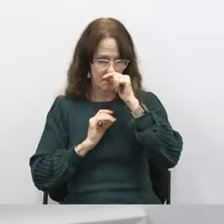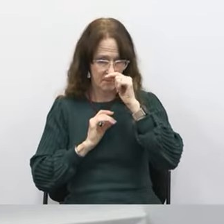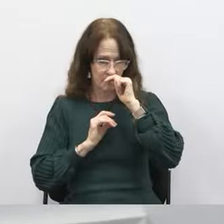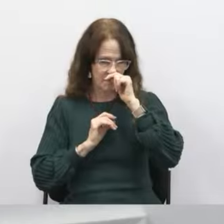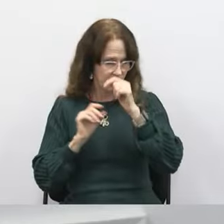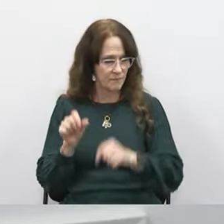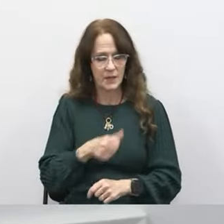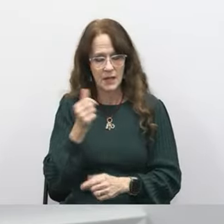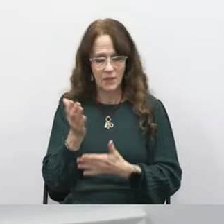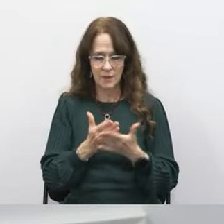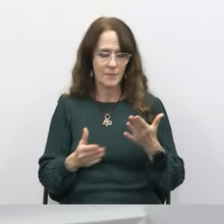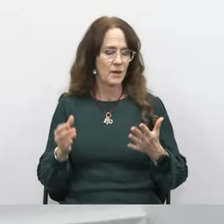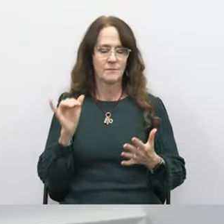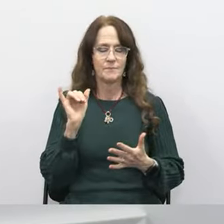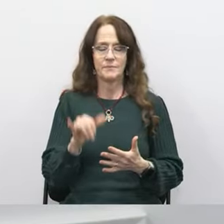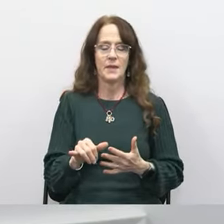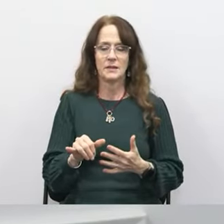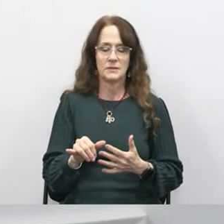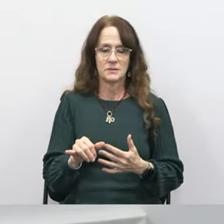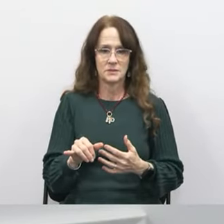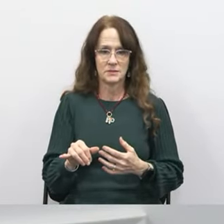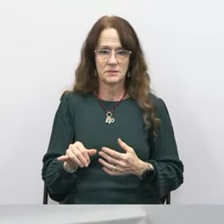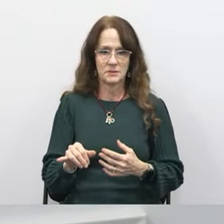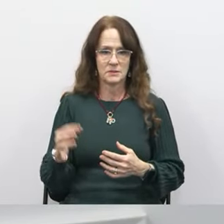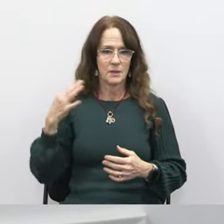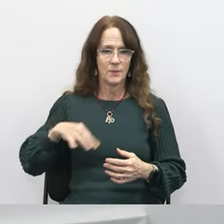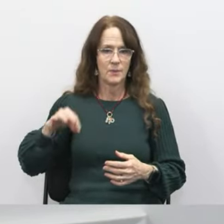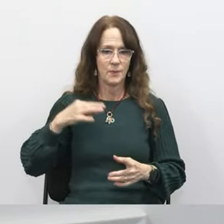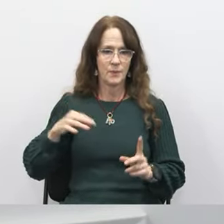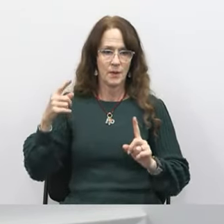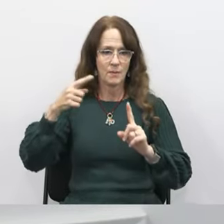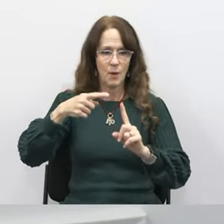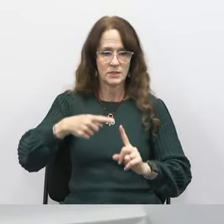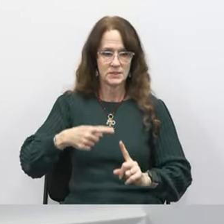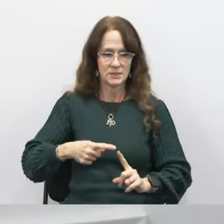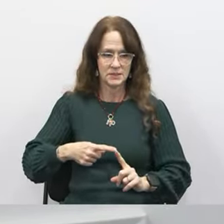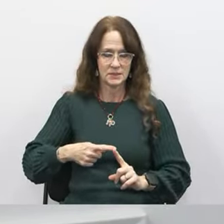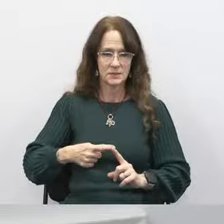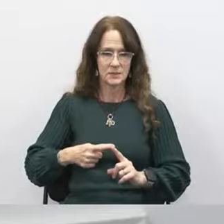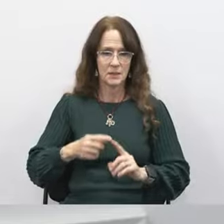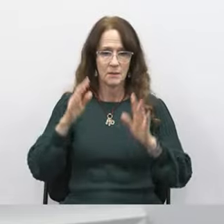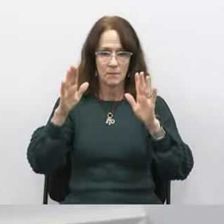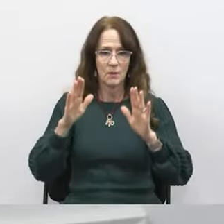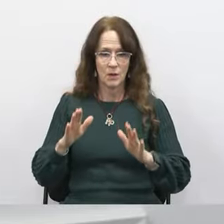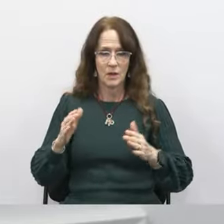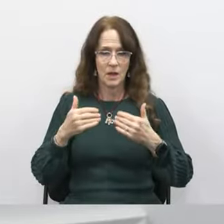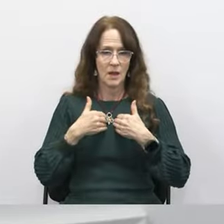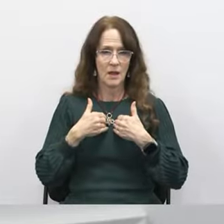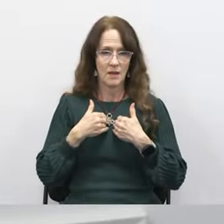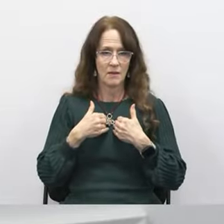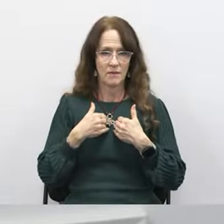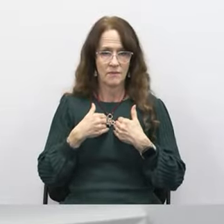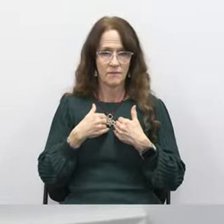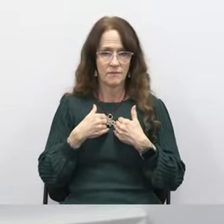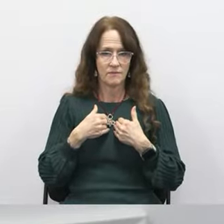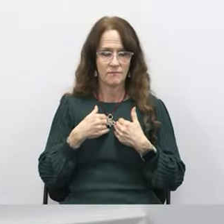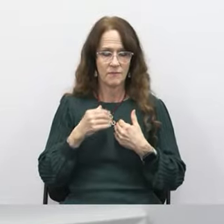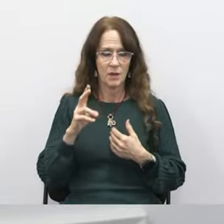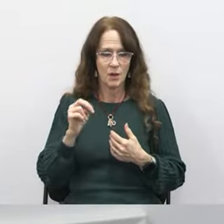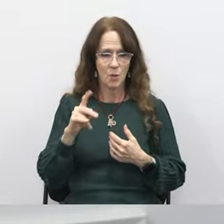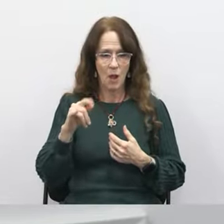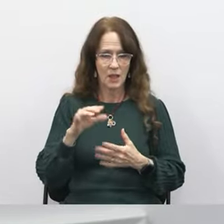another feature that is gains. I'm not sure how many points it is offhand, but be wonderful to have board member Nwala's perspective as